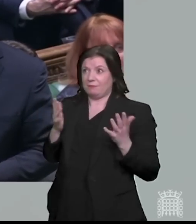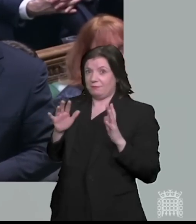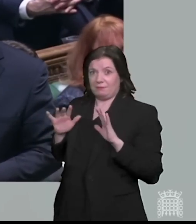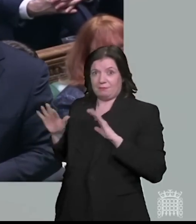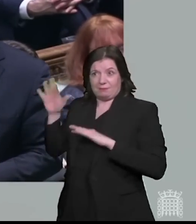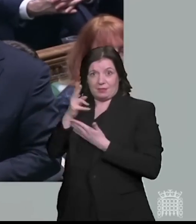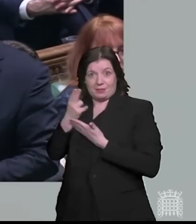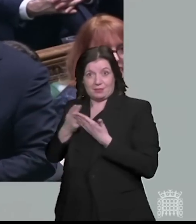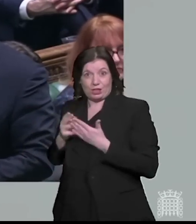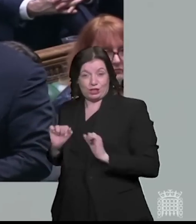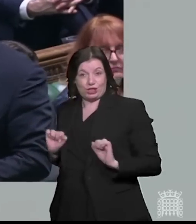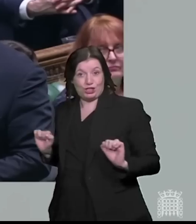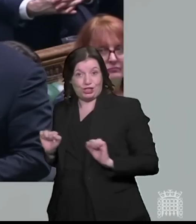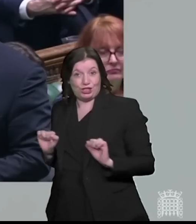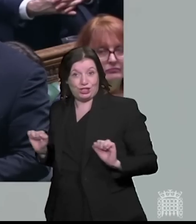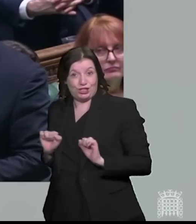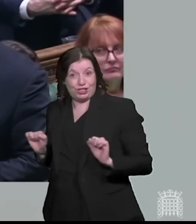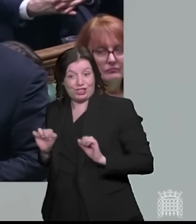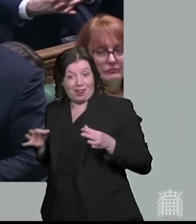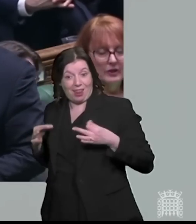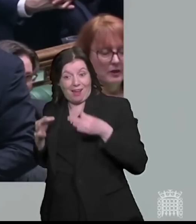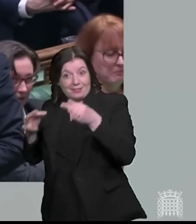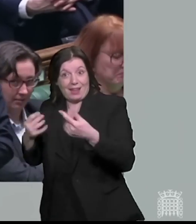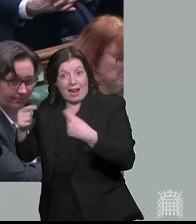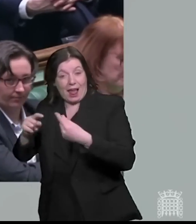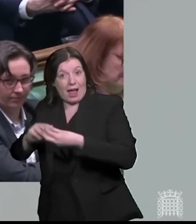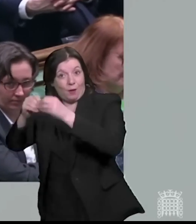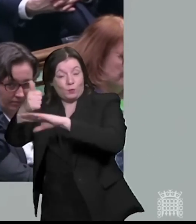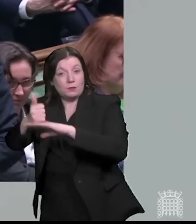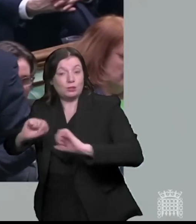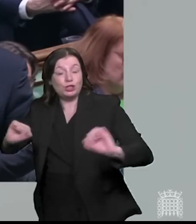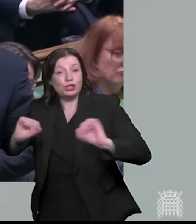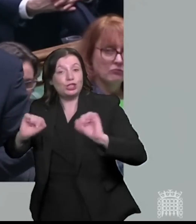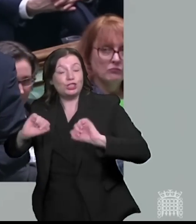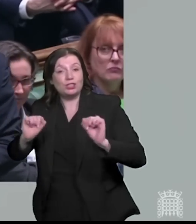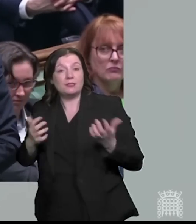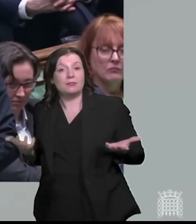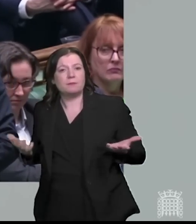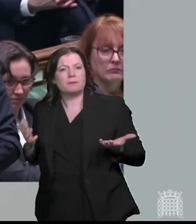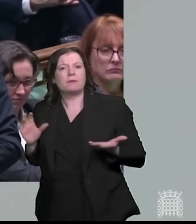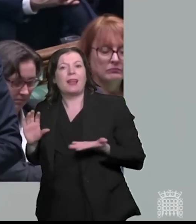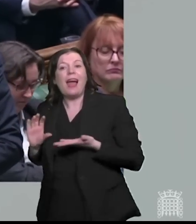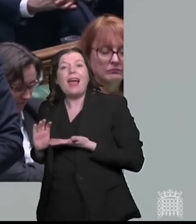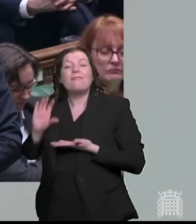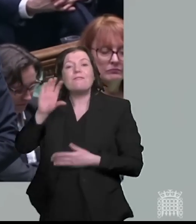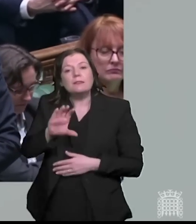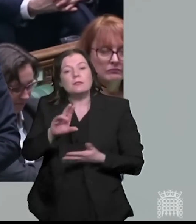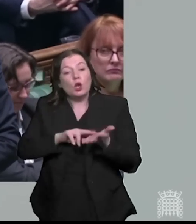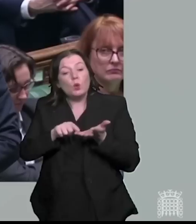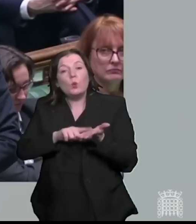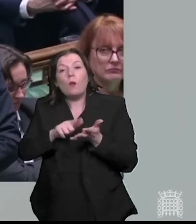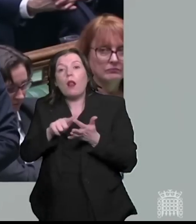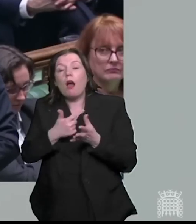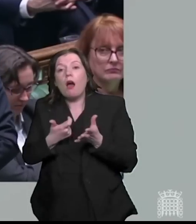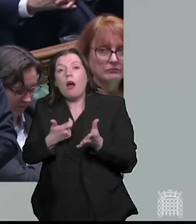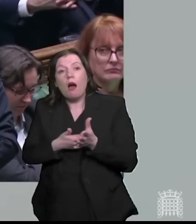reactor design which has even been licensed for use. But the primary mechanism to drive investment in nuclear is either